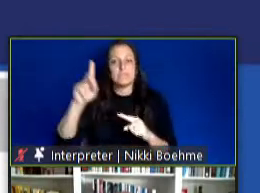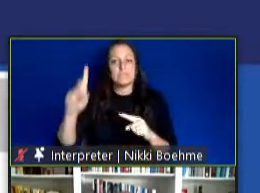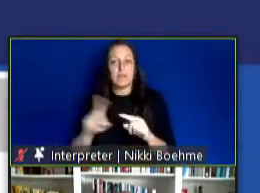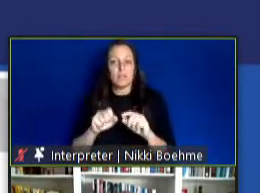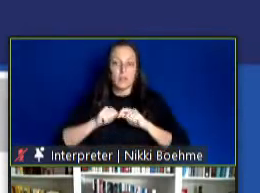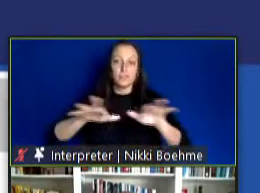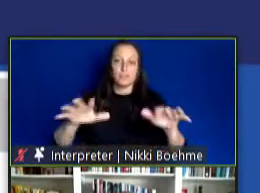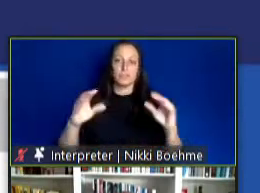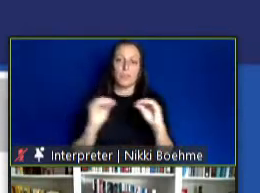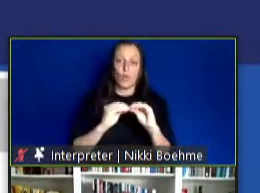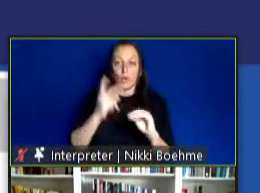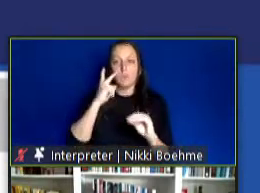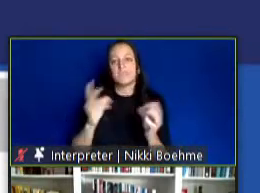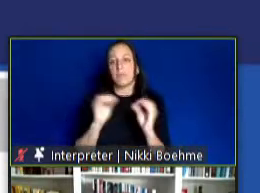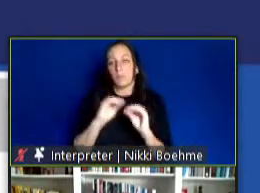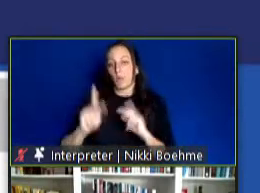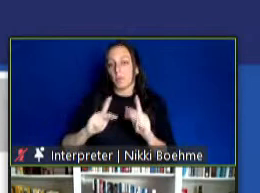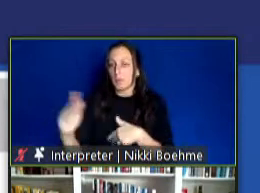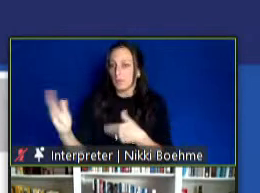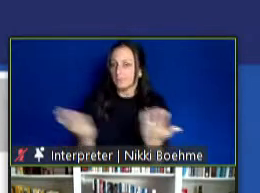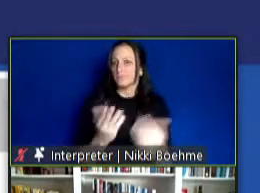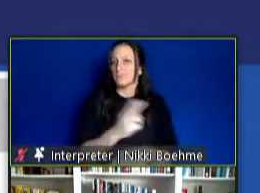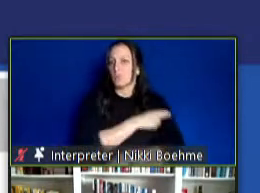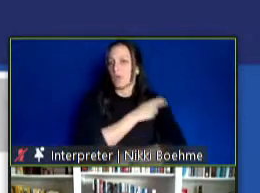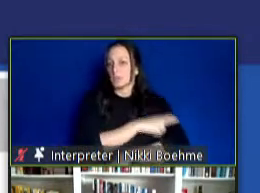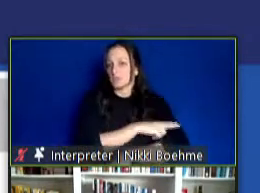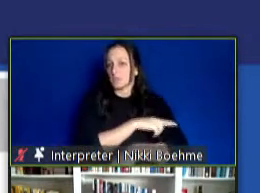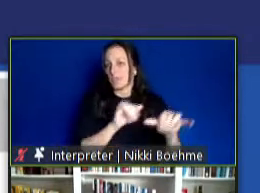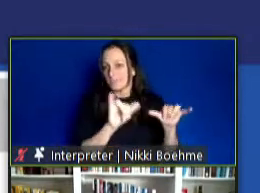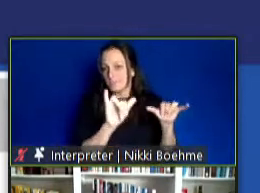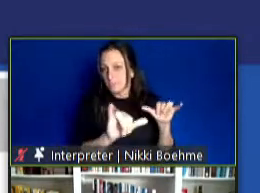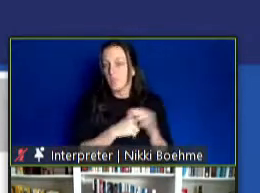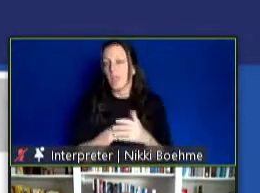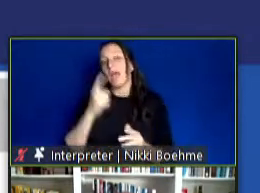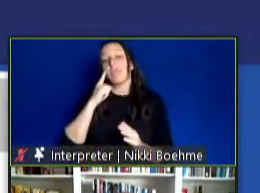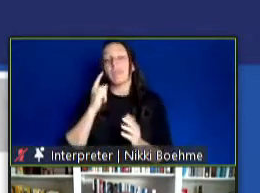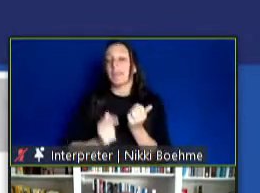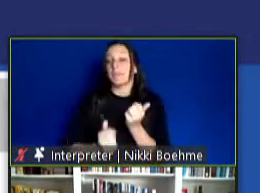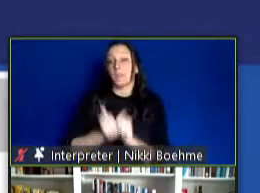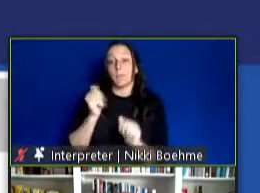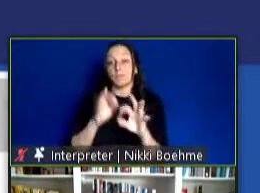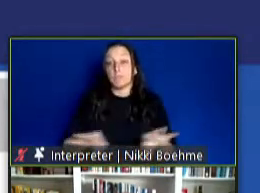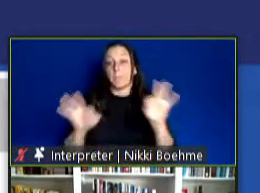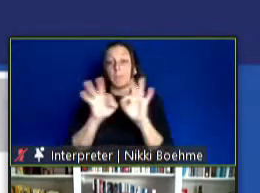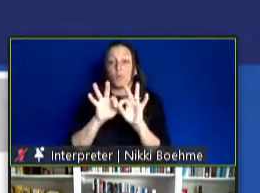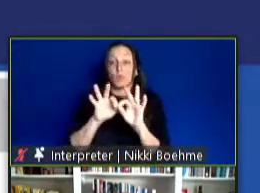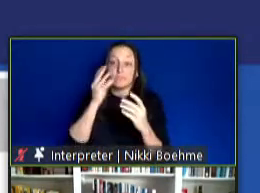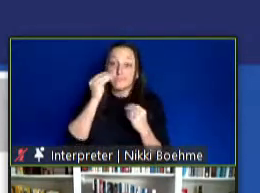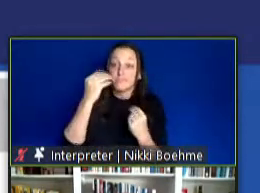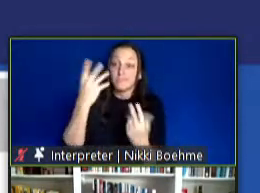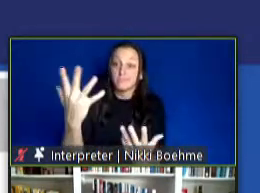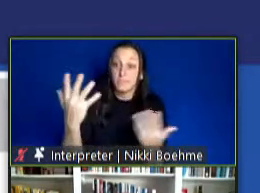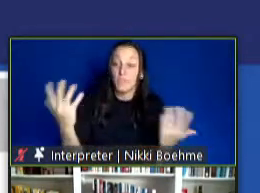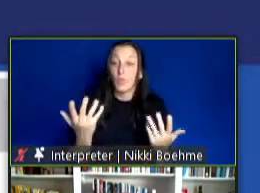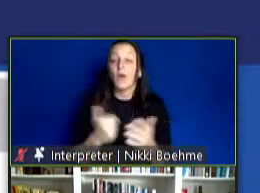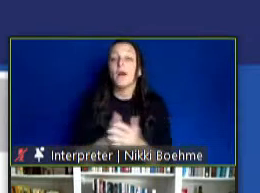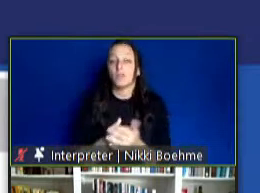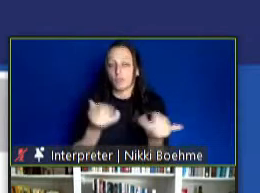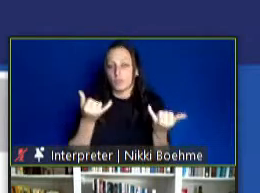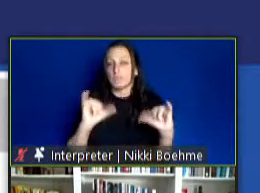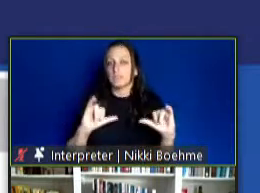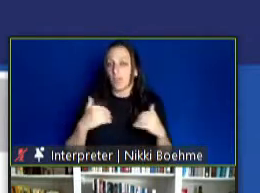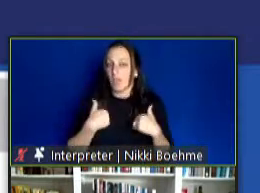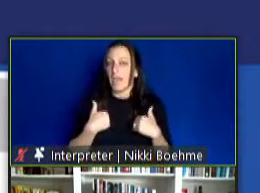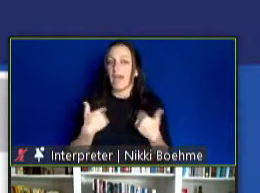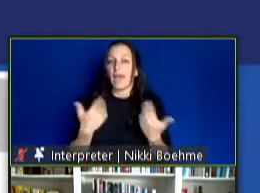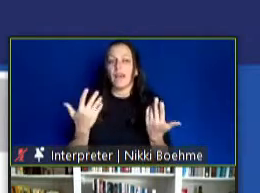and hospitalizations begin to rise, I think the top line message here is that we do still have a